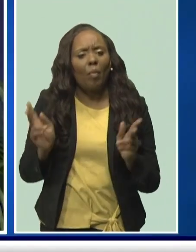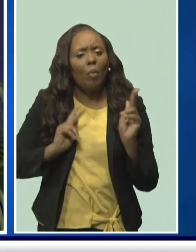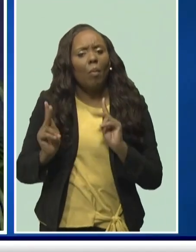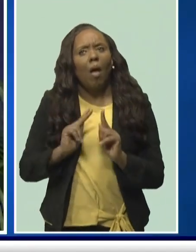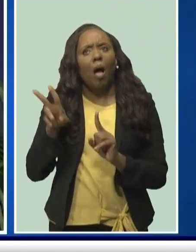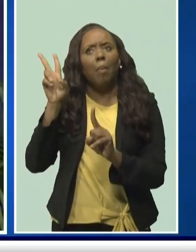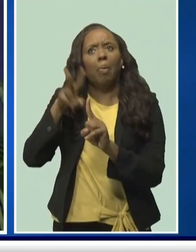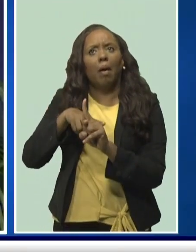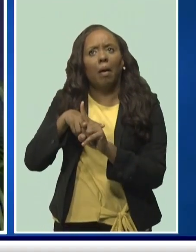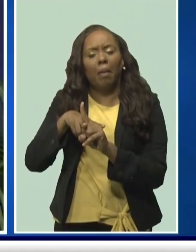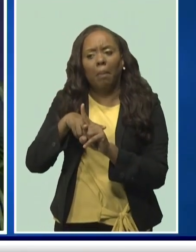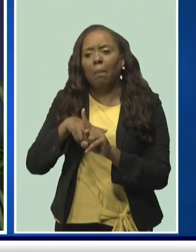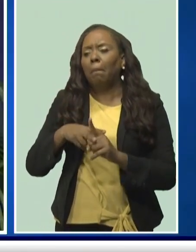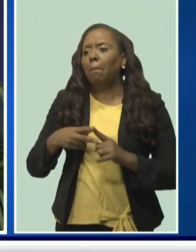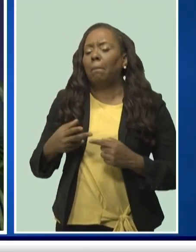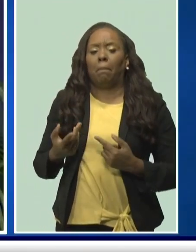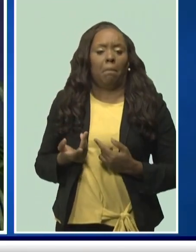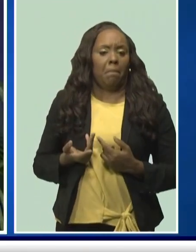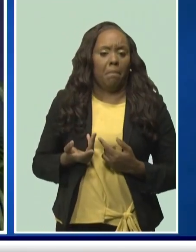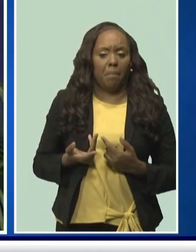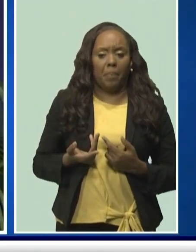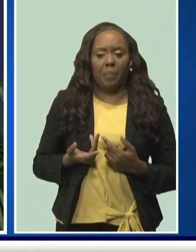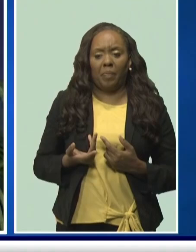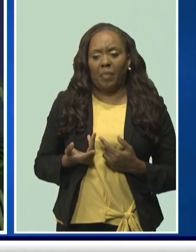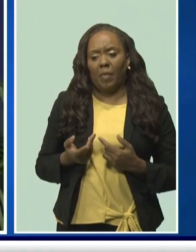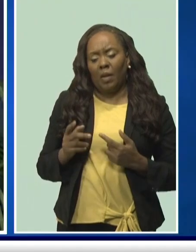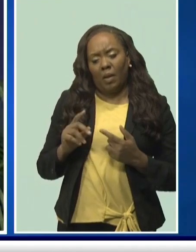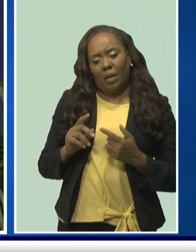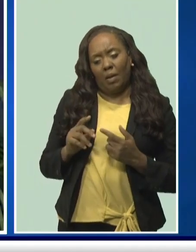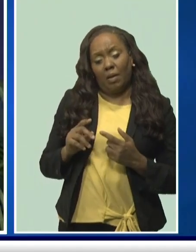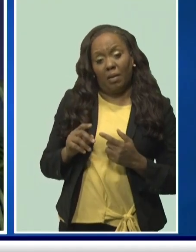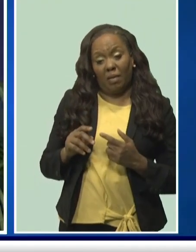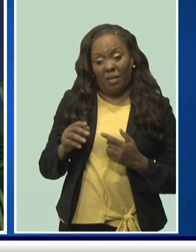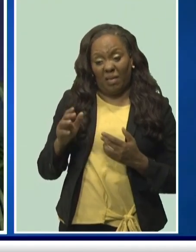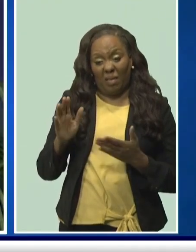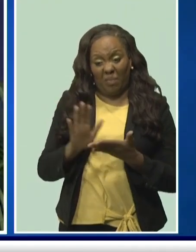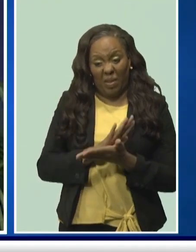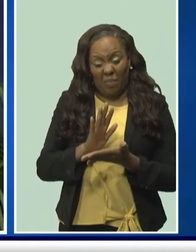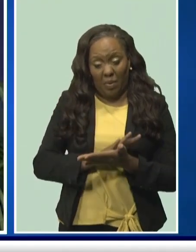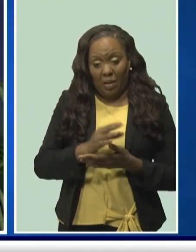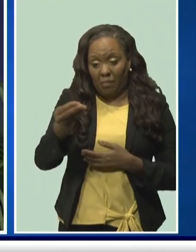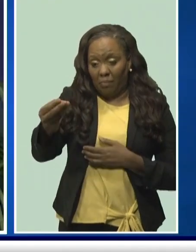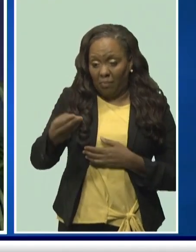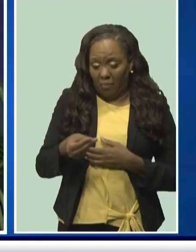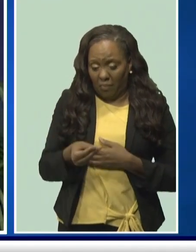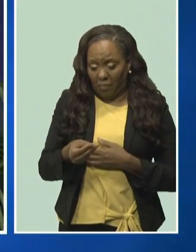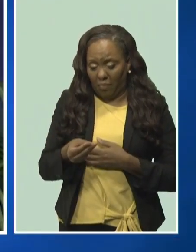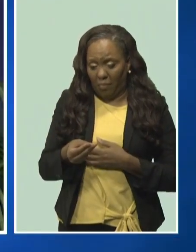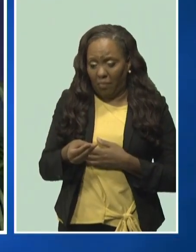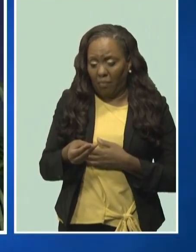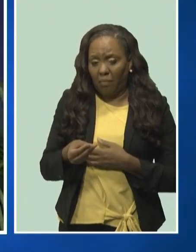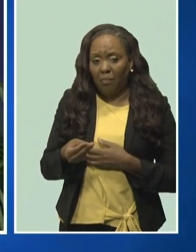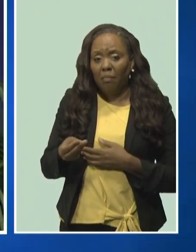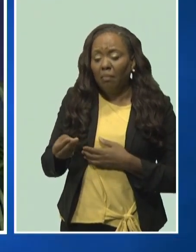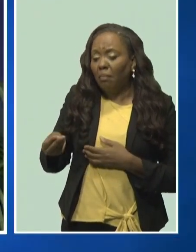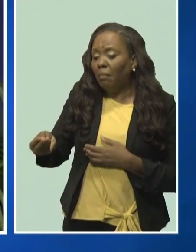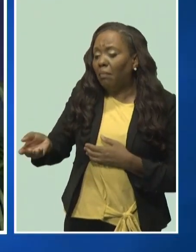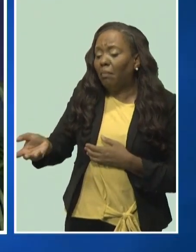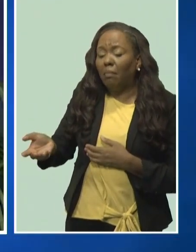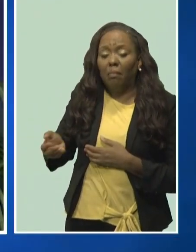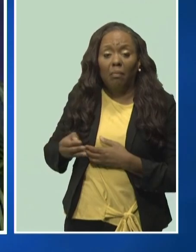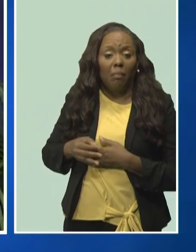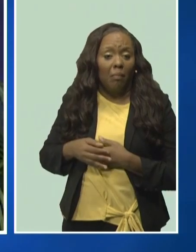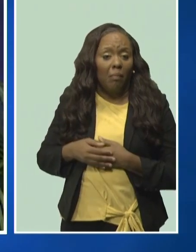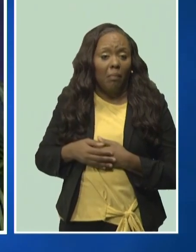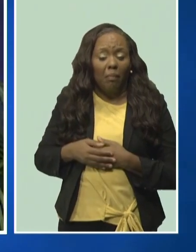desk for any extended period of time is something that we are going after very aggressively in my ministry. And one of